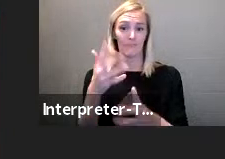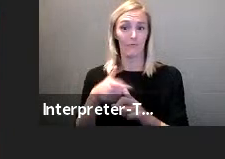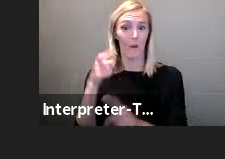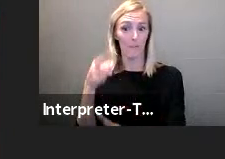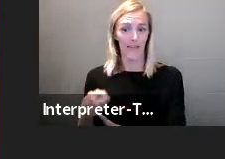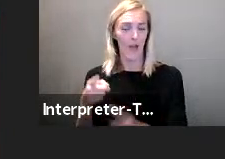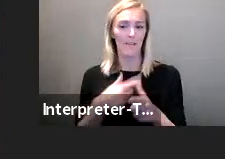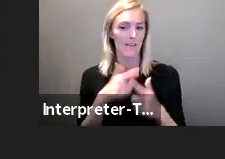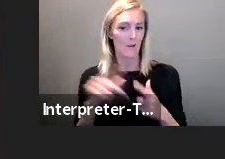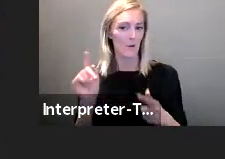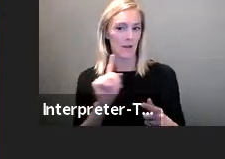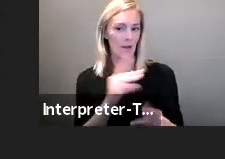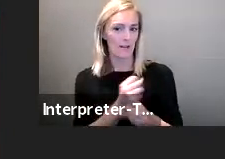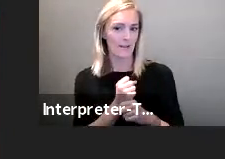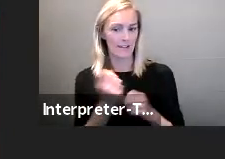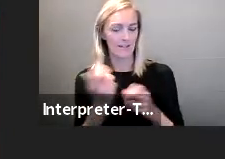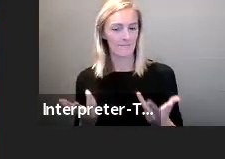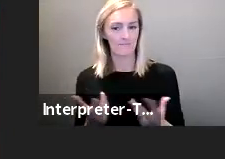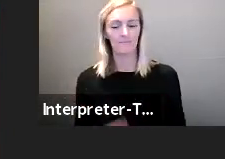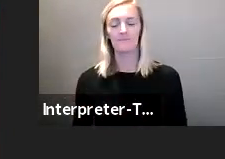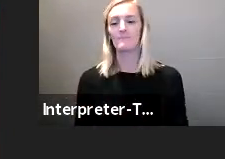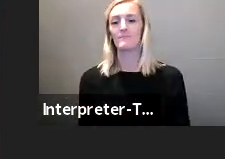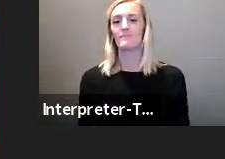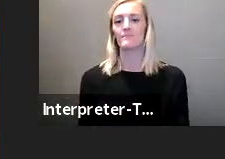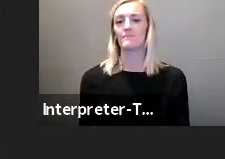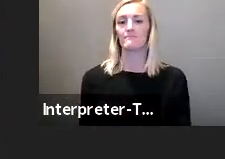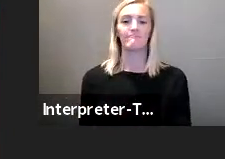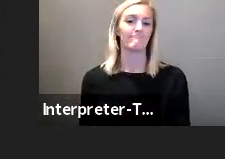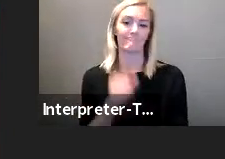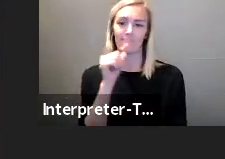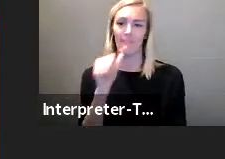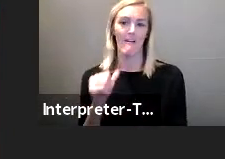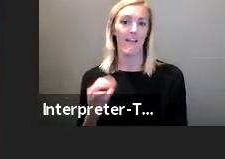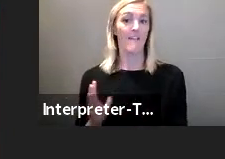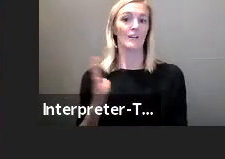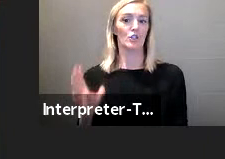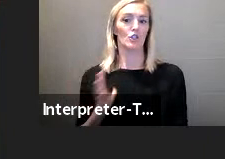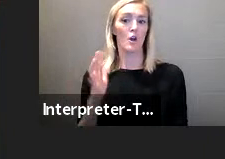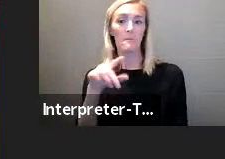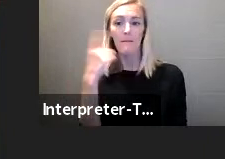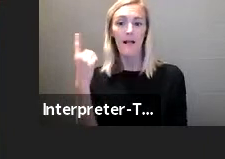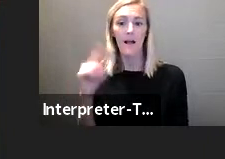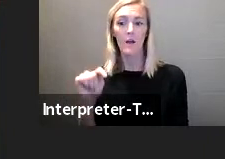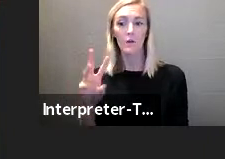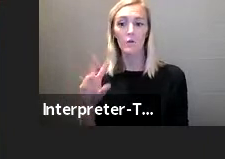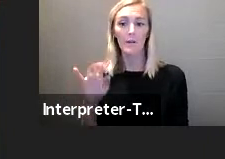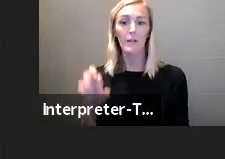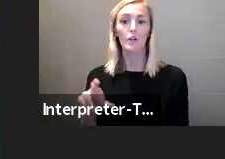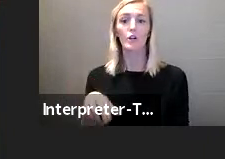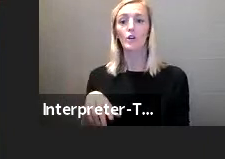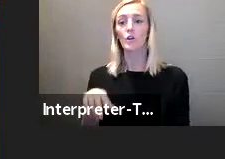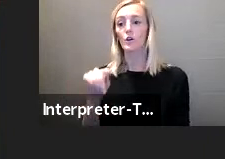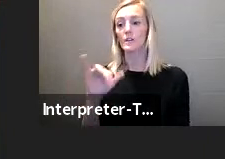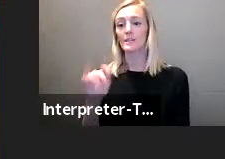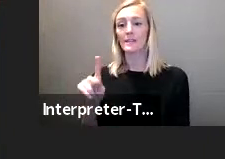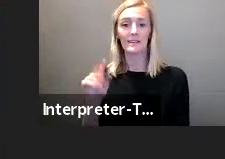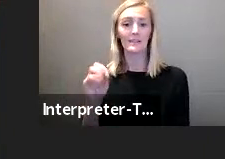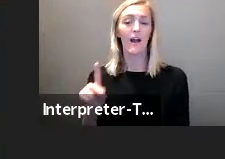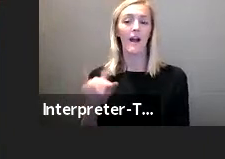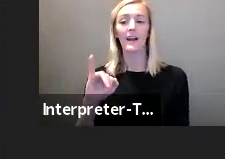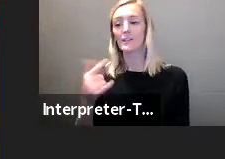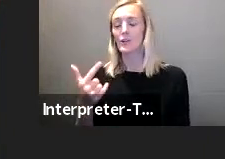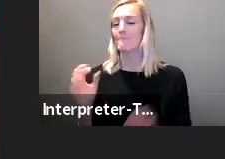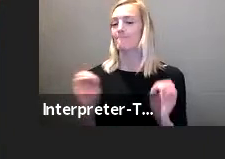getting it? And so there's not an official Black Twitter, an official Black TikTok or